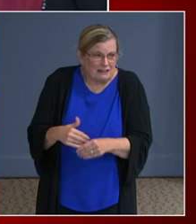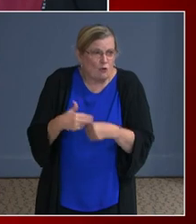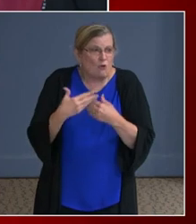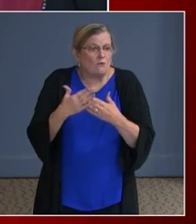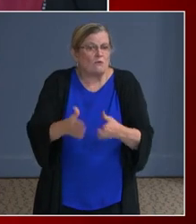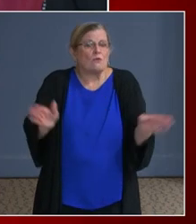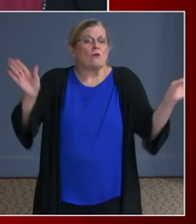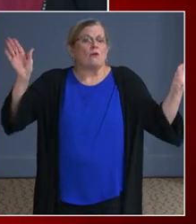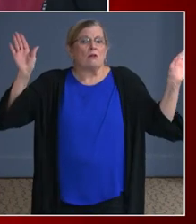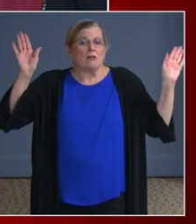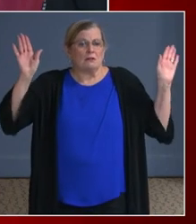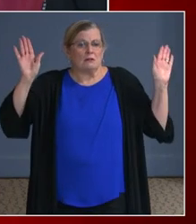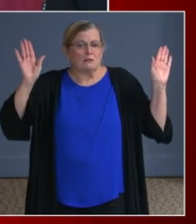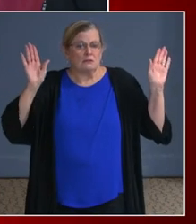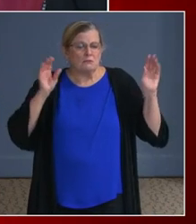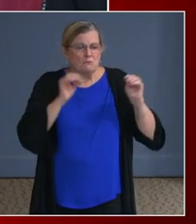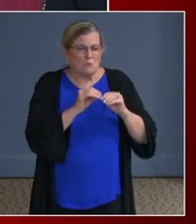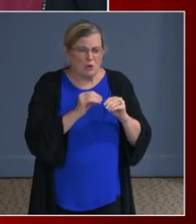the